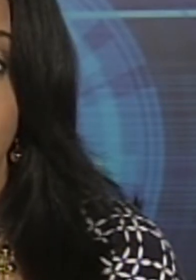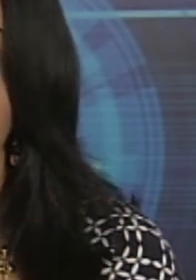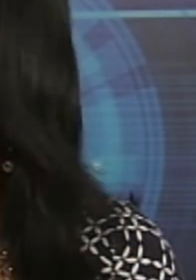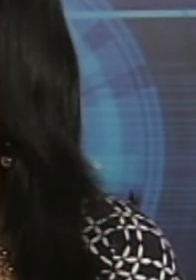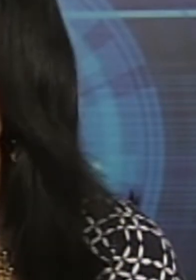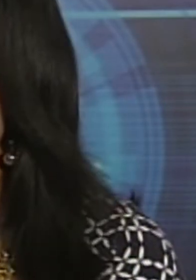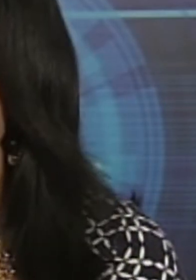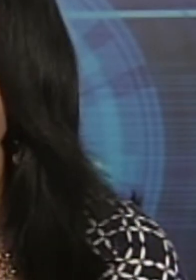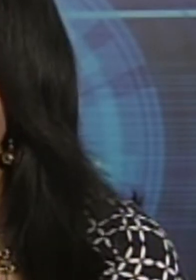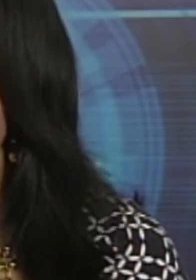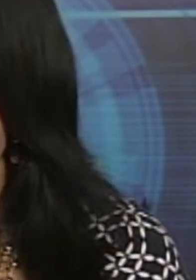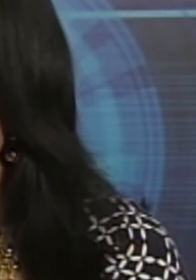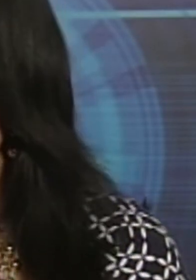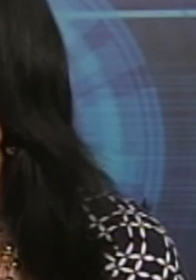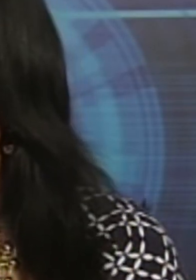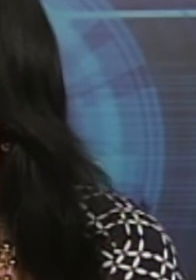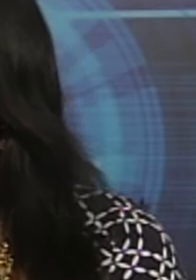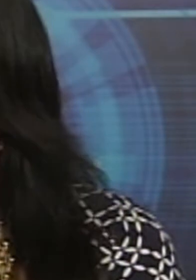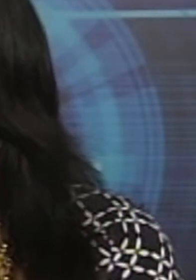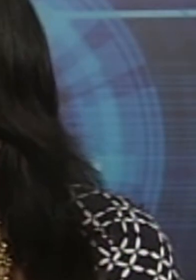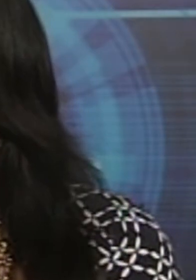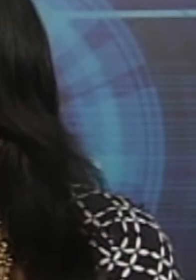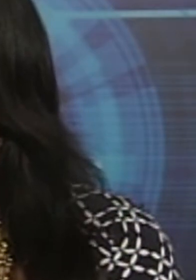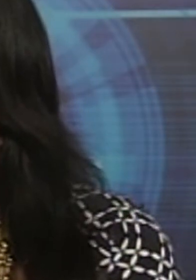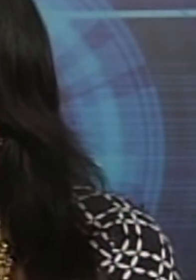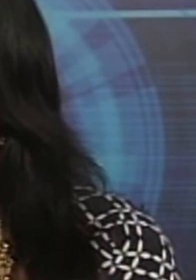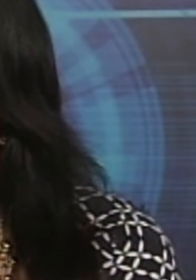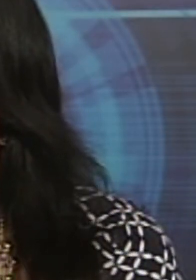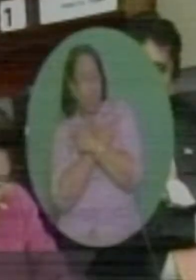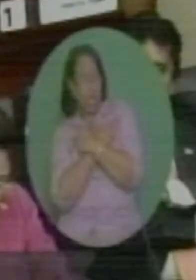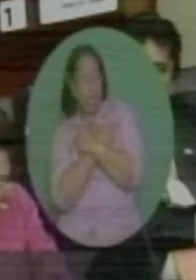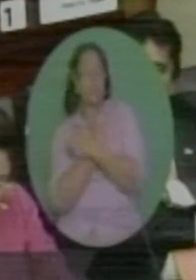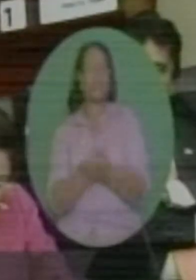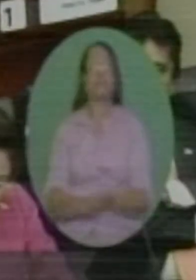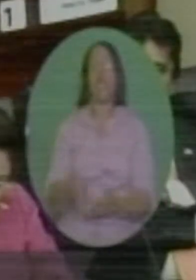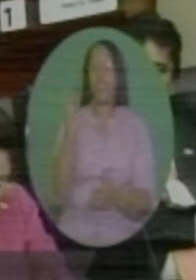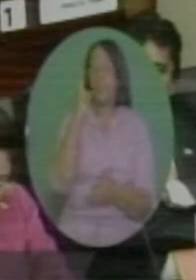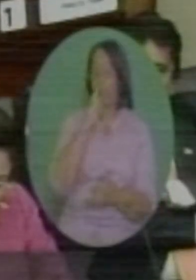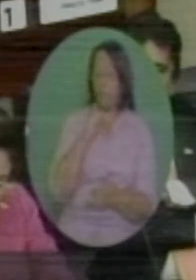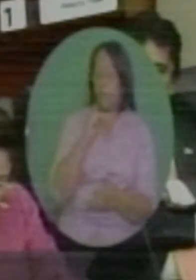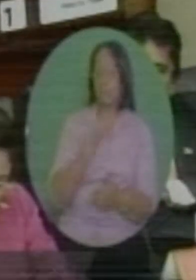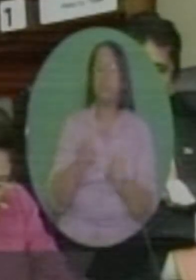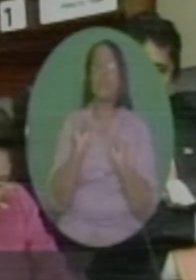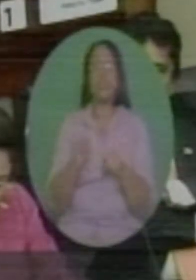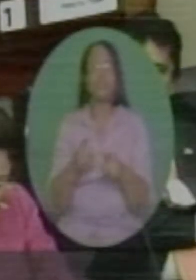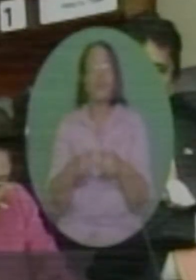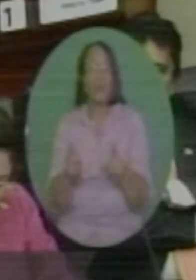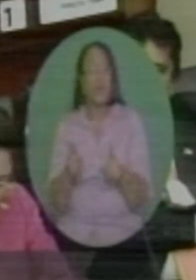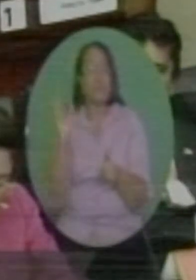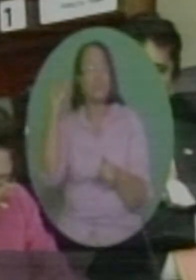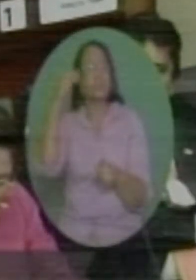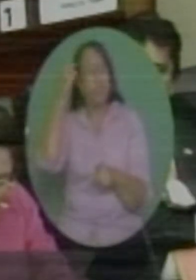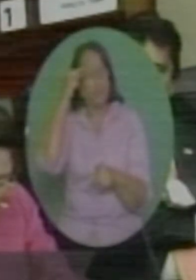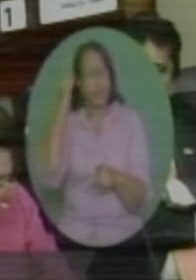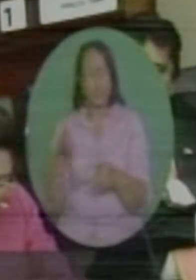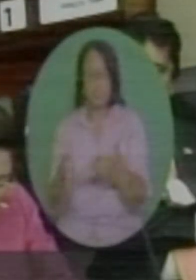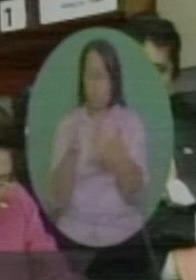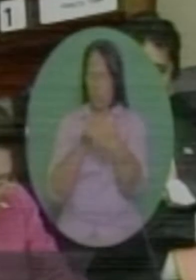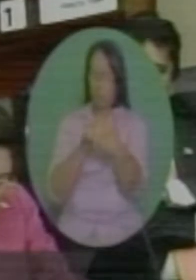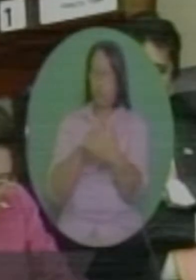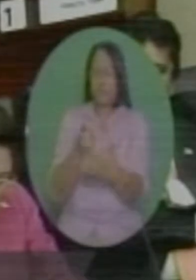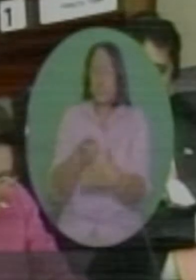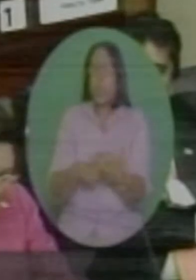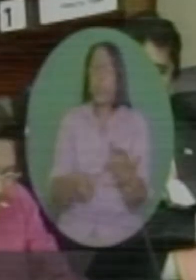outlined for financial year 2013-2014. The 2013-2014 budget has been set